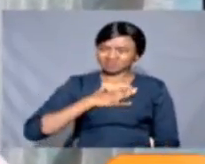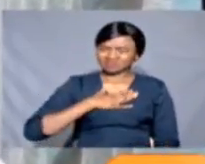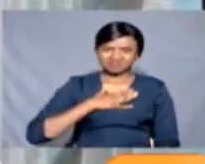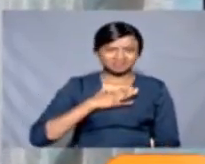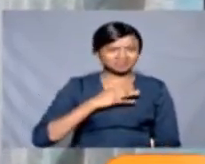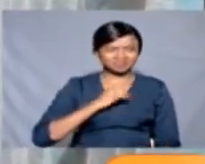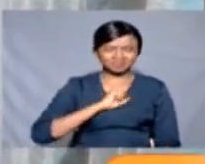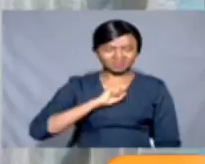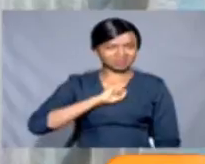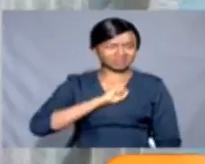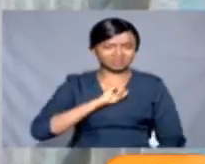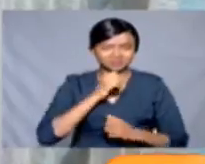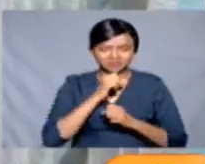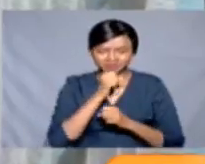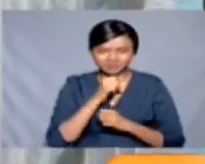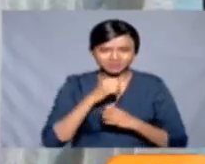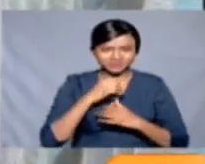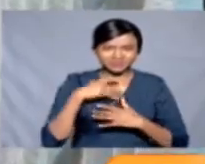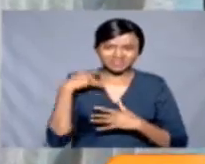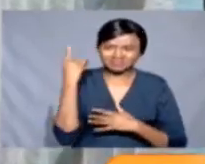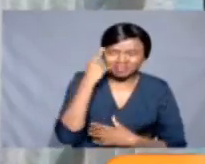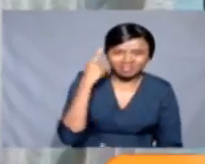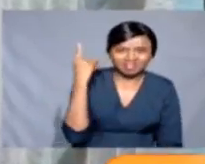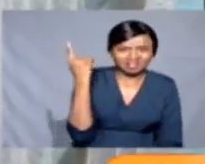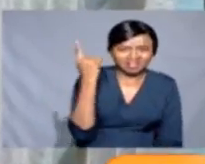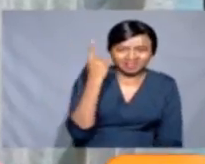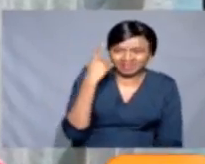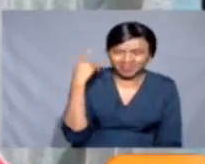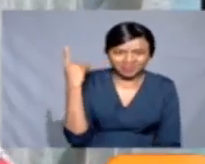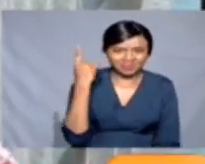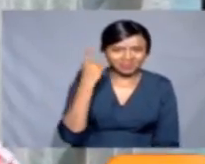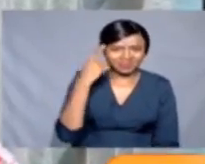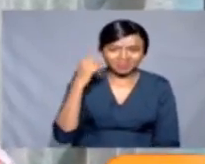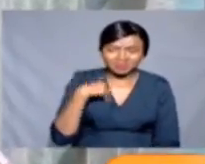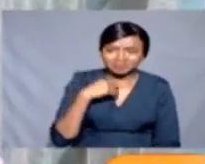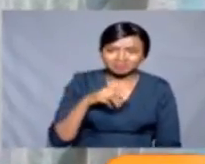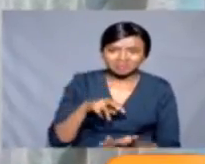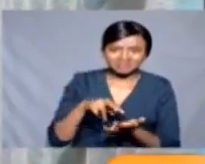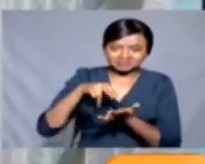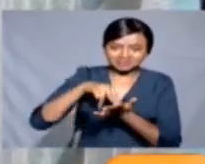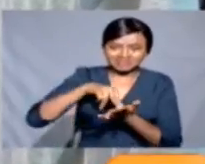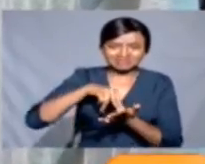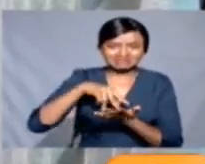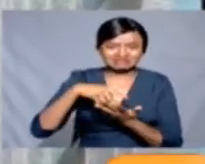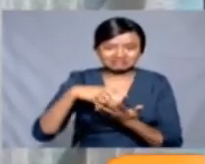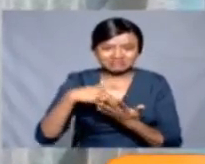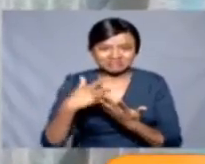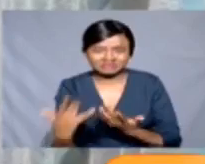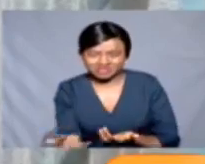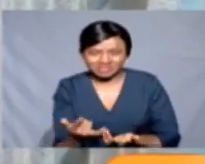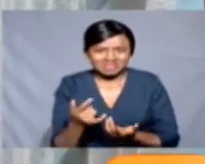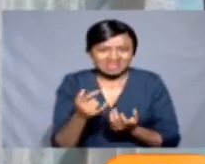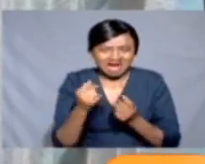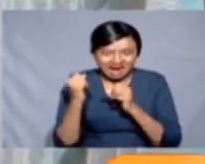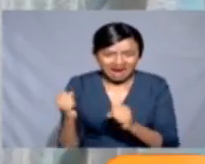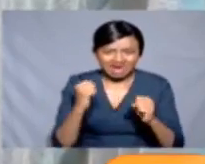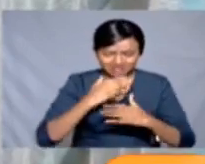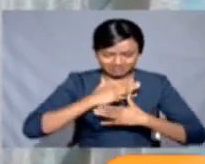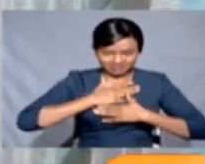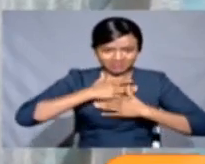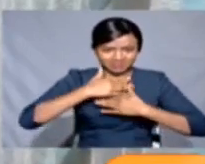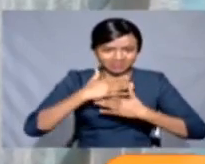nini, kama kizunguzungu. Kuamka, ndio nikasikia mara moja nimeshindwa na